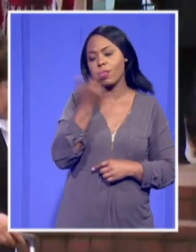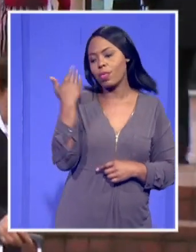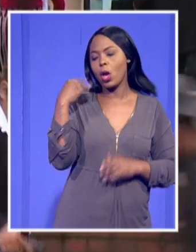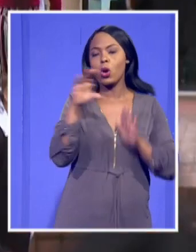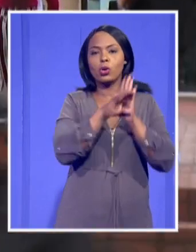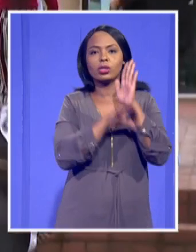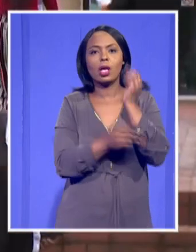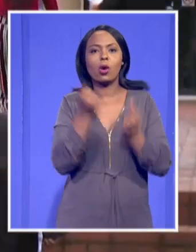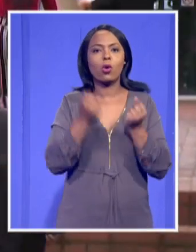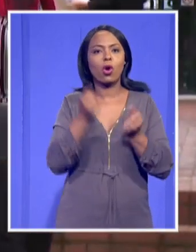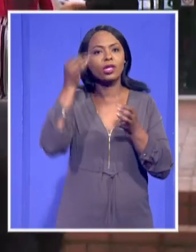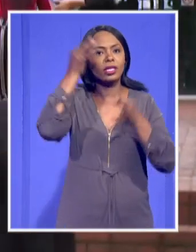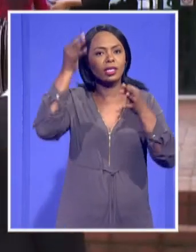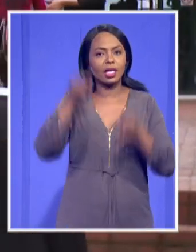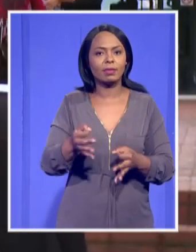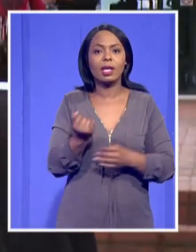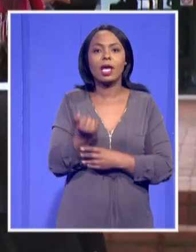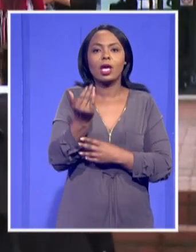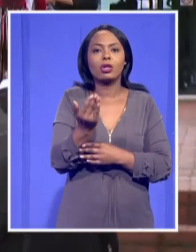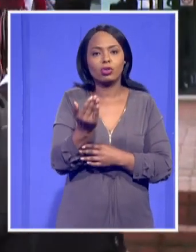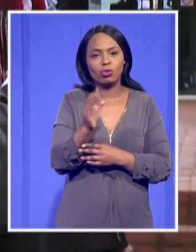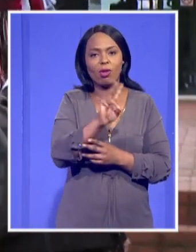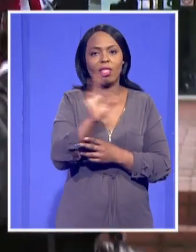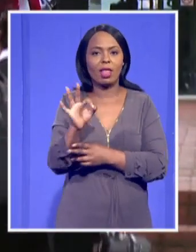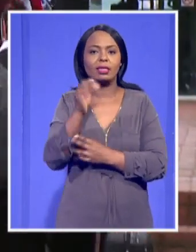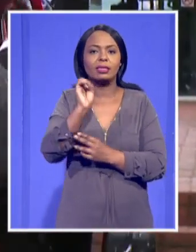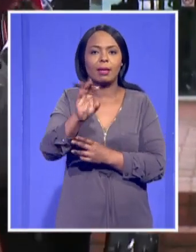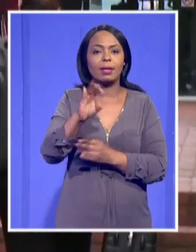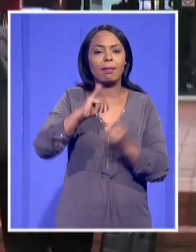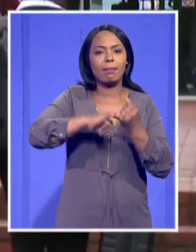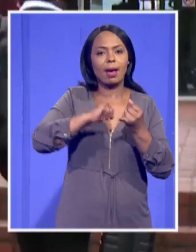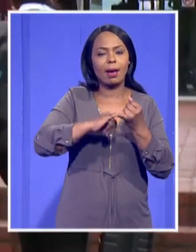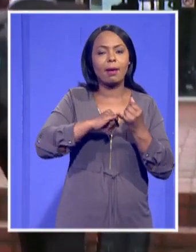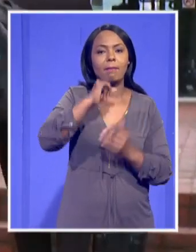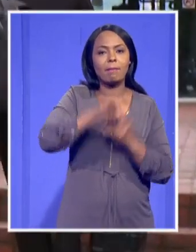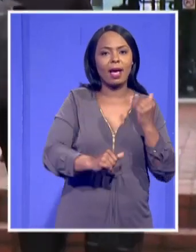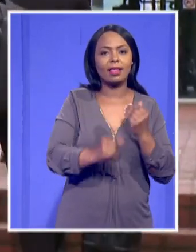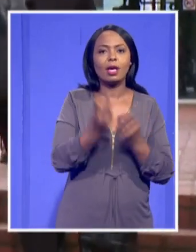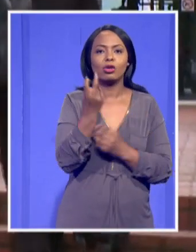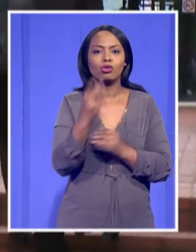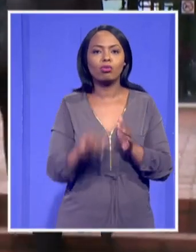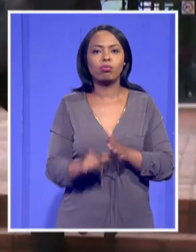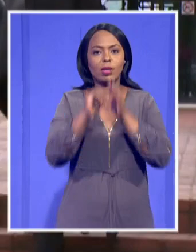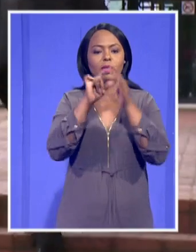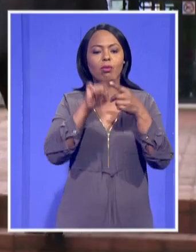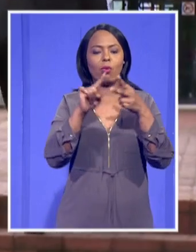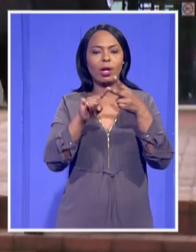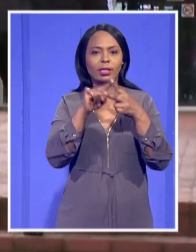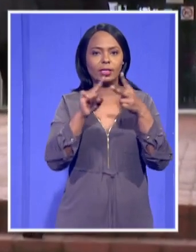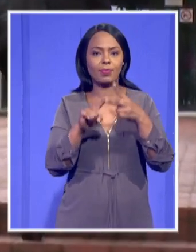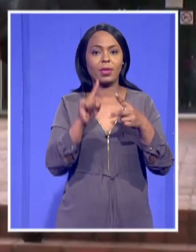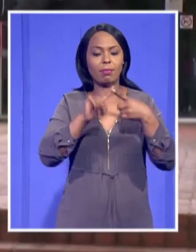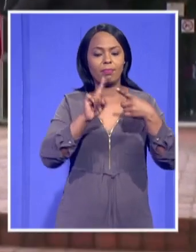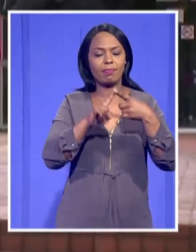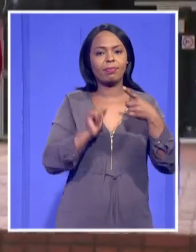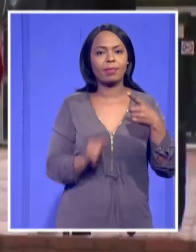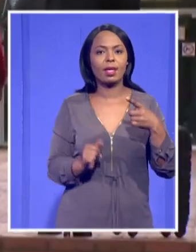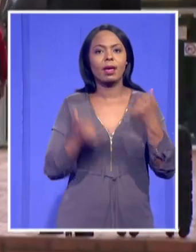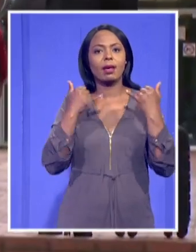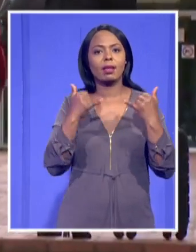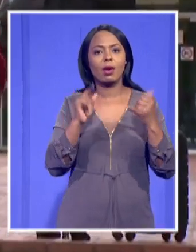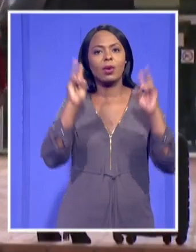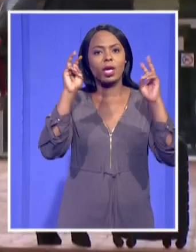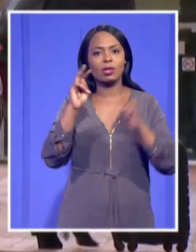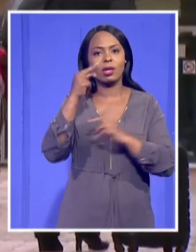Court judgment issued on the 23rd of September, which made two fundamental points. The one point was contrary to the